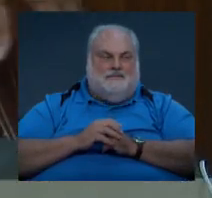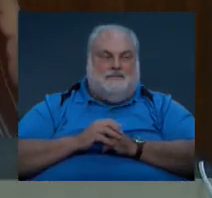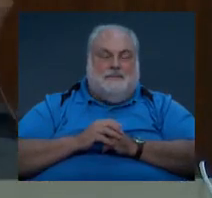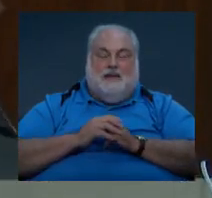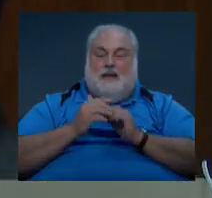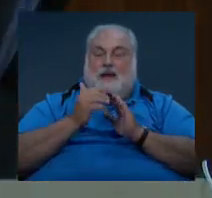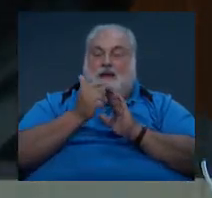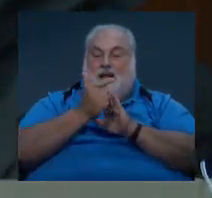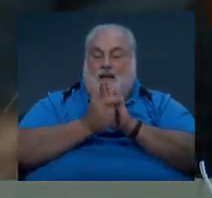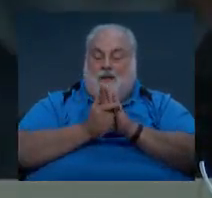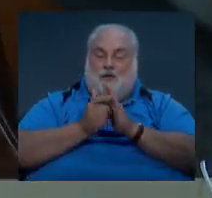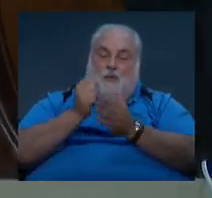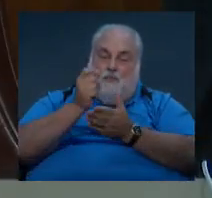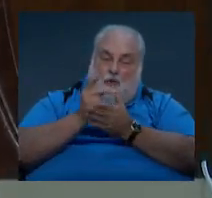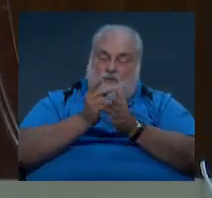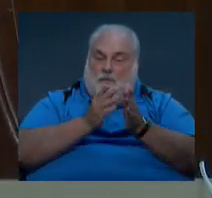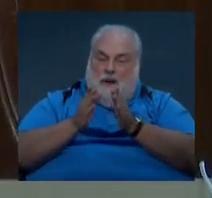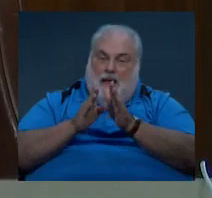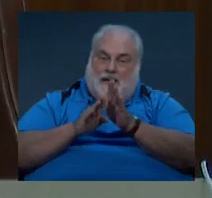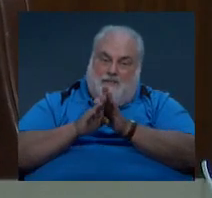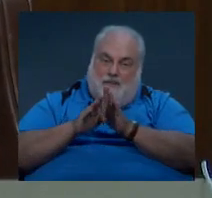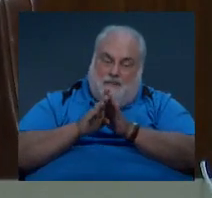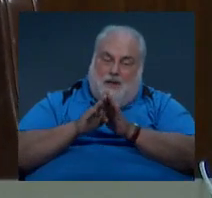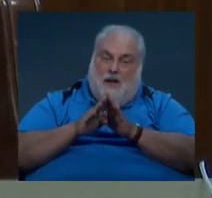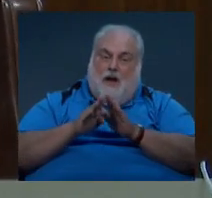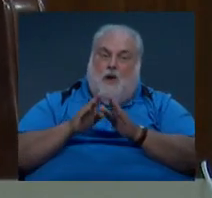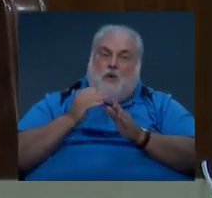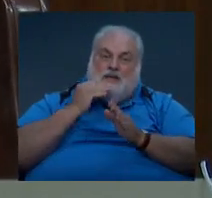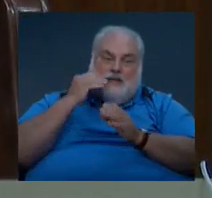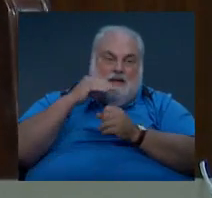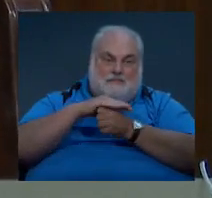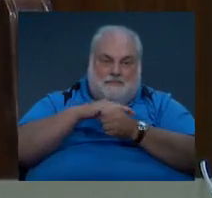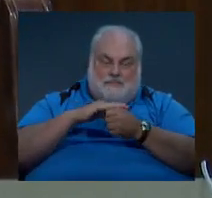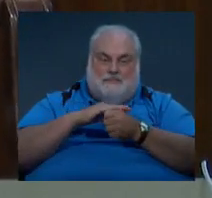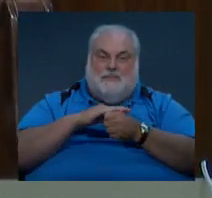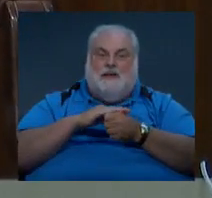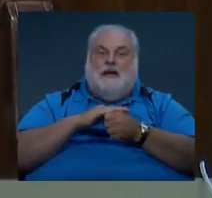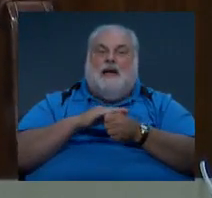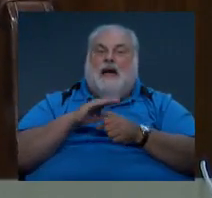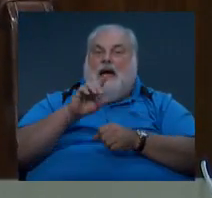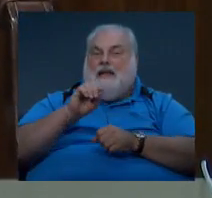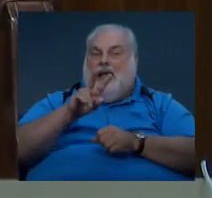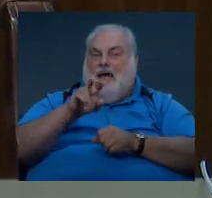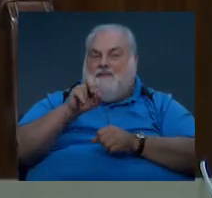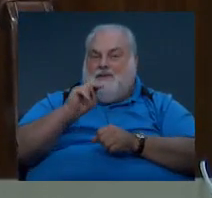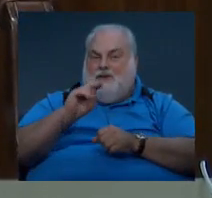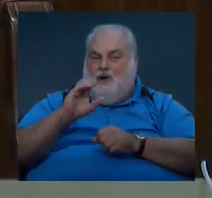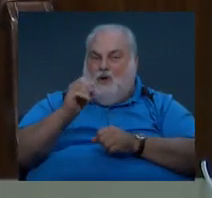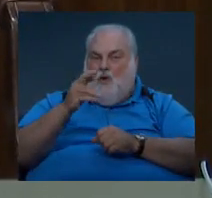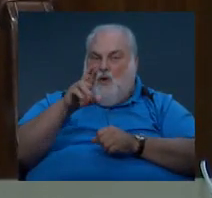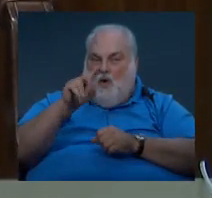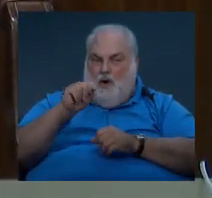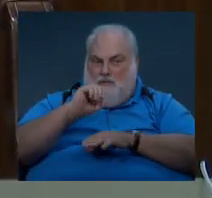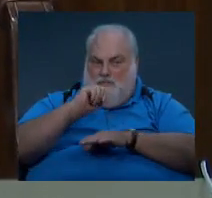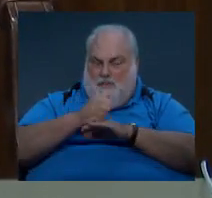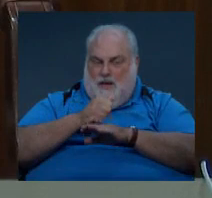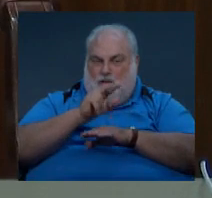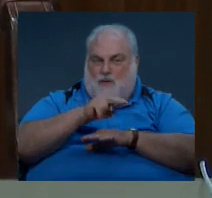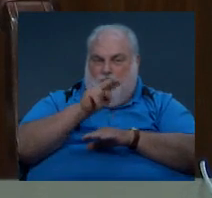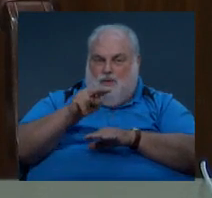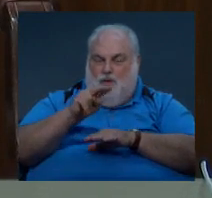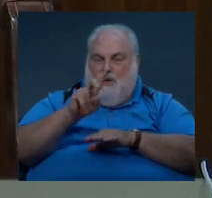An ordinance to approve a plan zoning development, establish a plan residential district titled 22 Davenport, short form PDR, located at